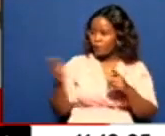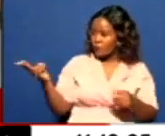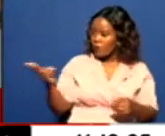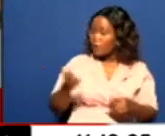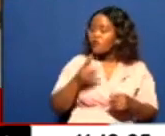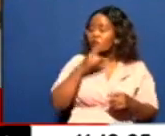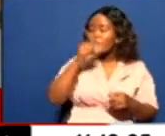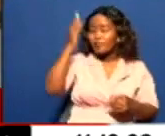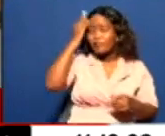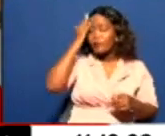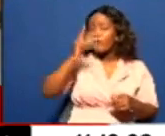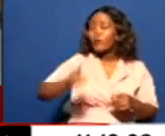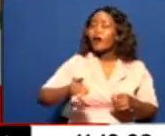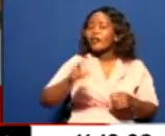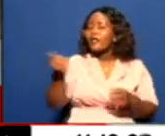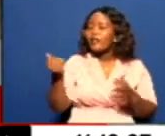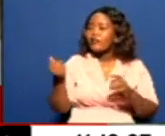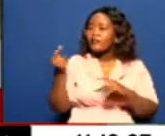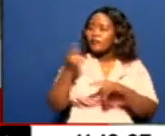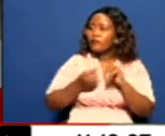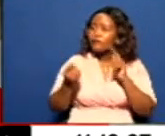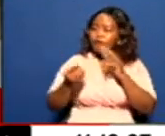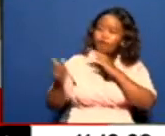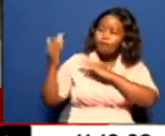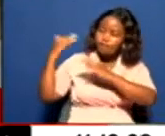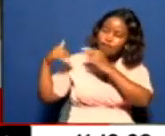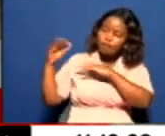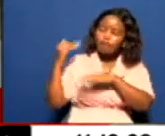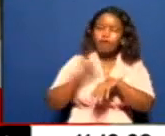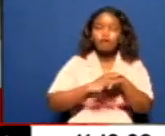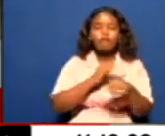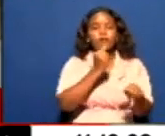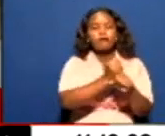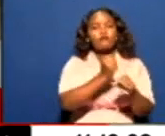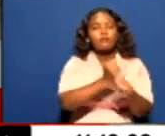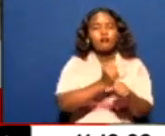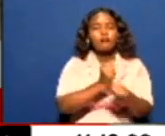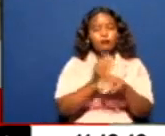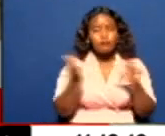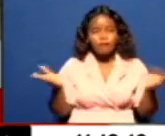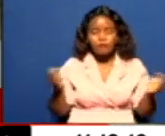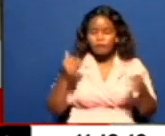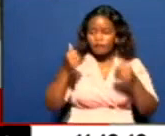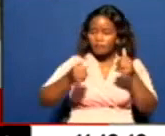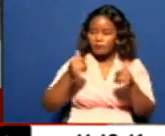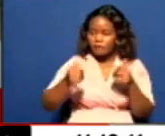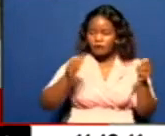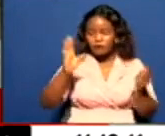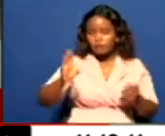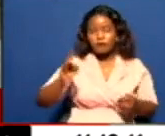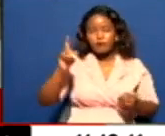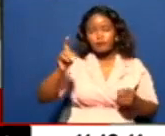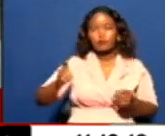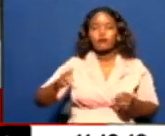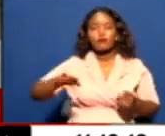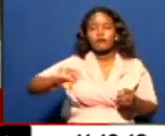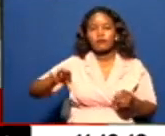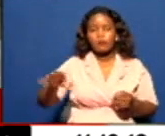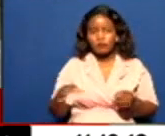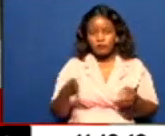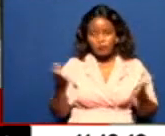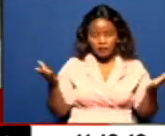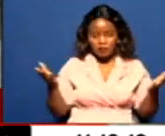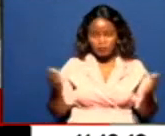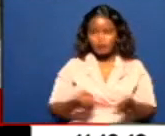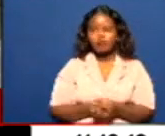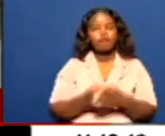other from the work that you are doing. Kevin Osido, who is executive director of the County Governance Watch. Asante.